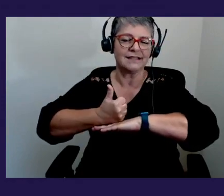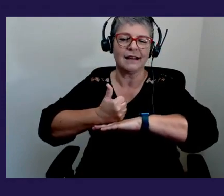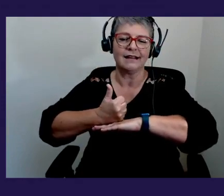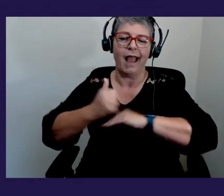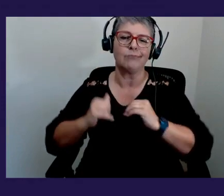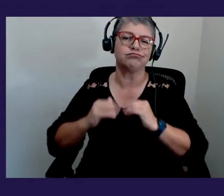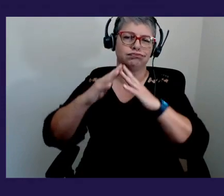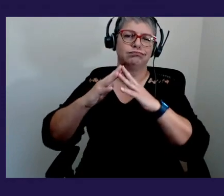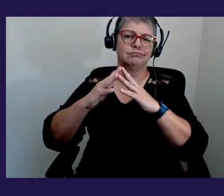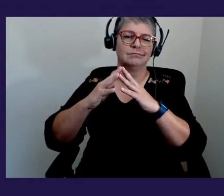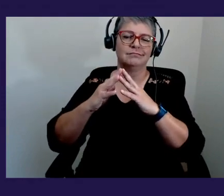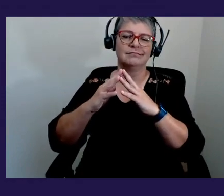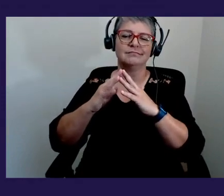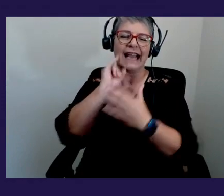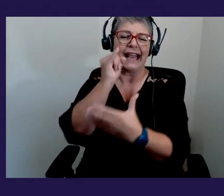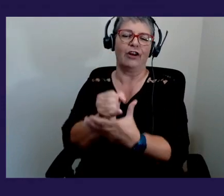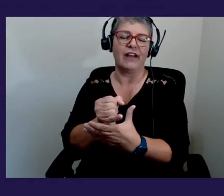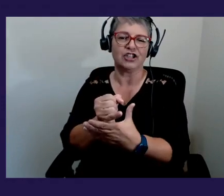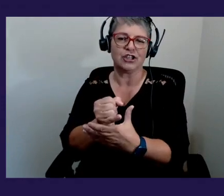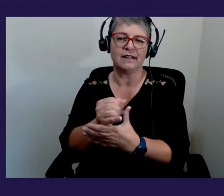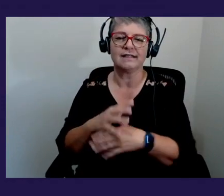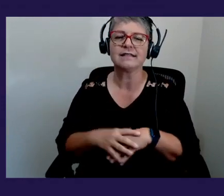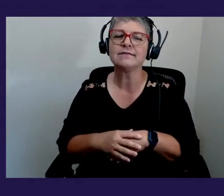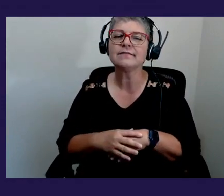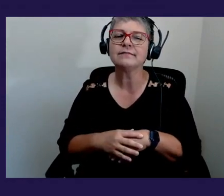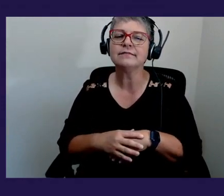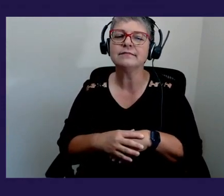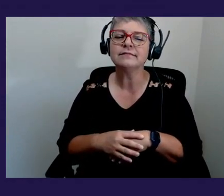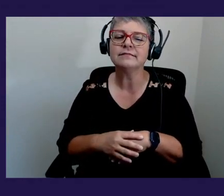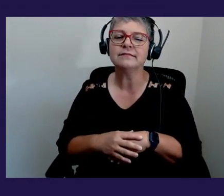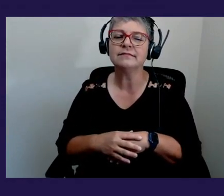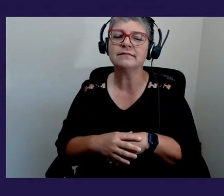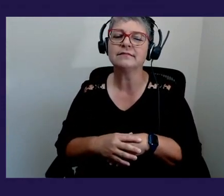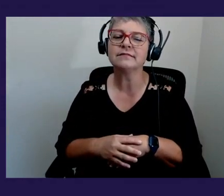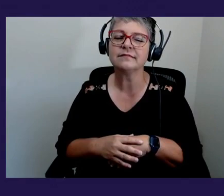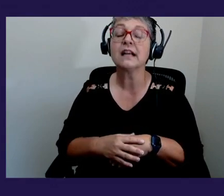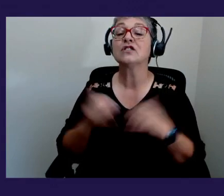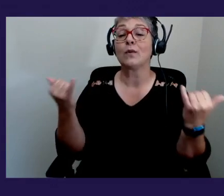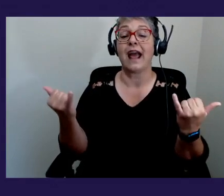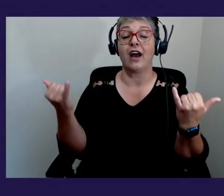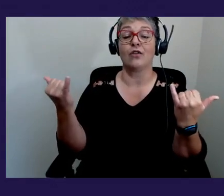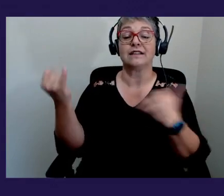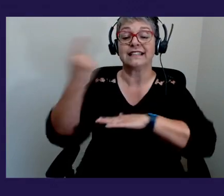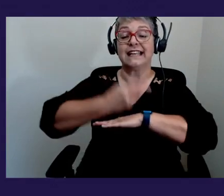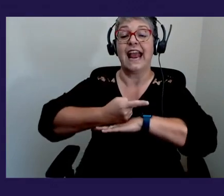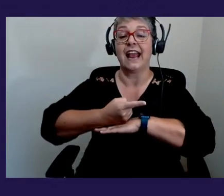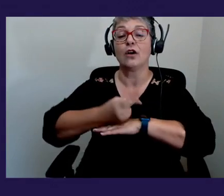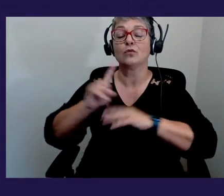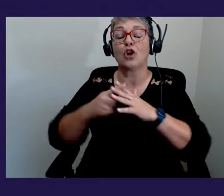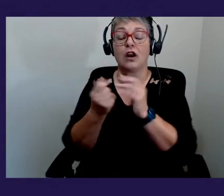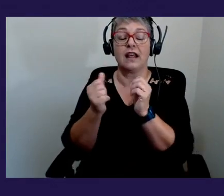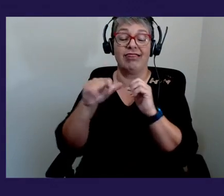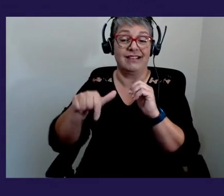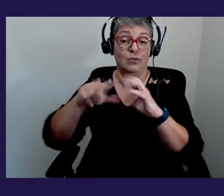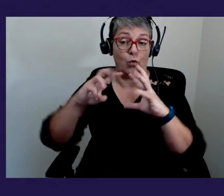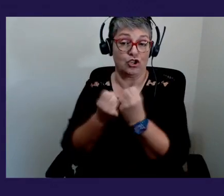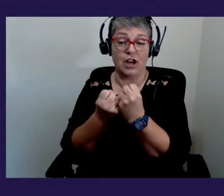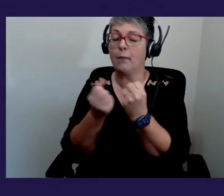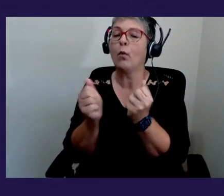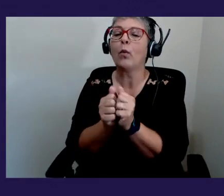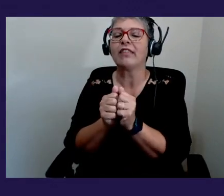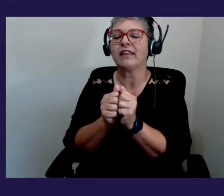today, on day 2, we will start the workshop with a plenary session and